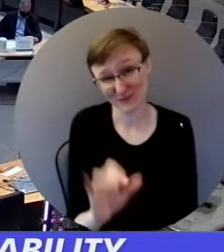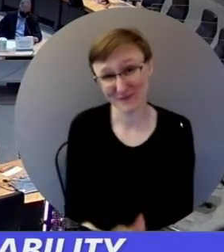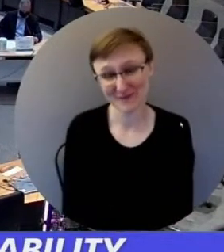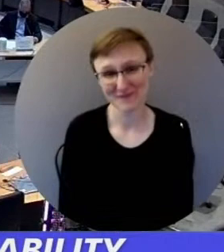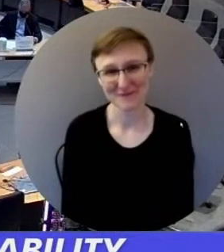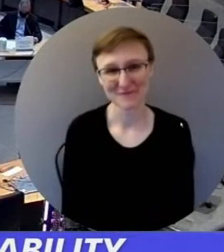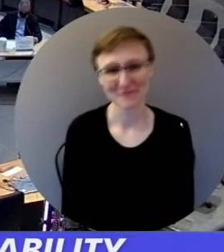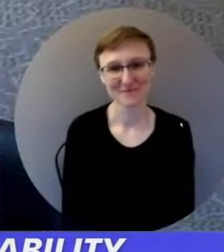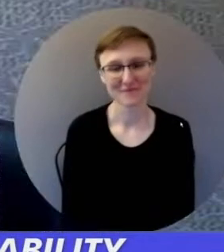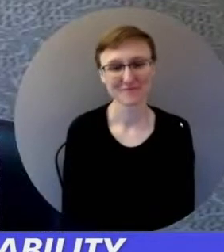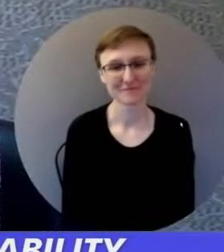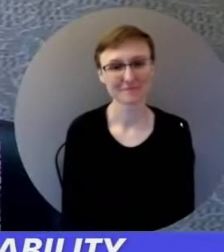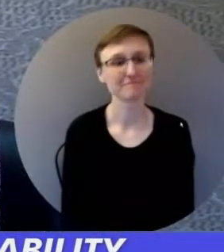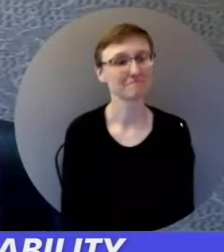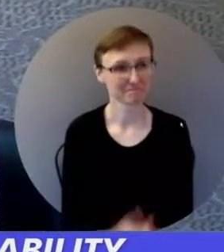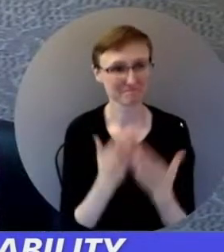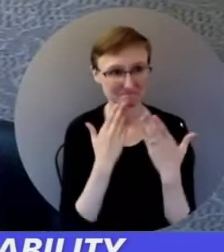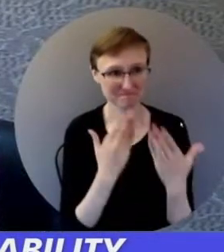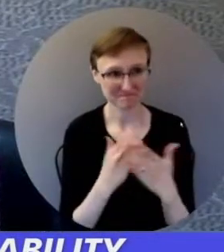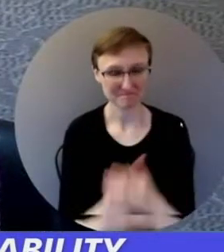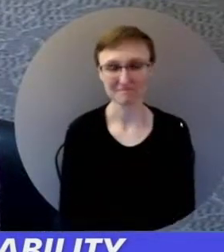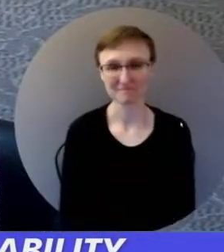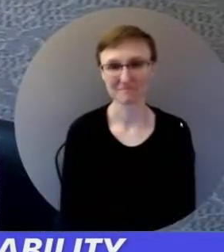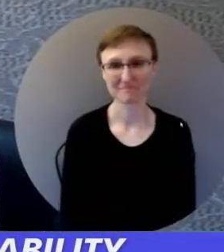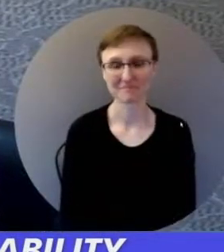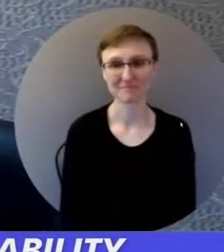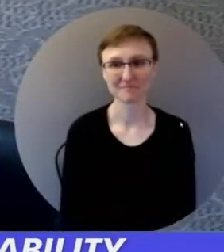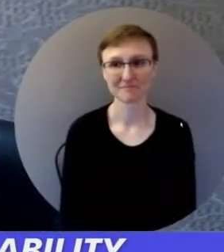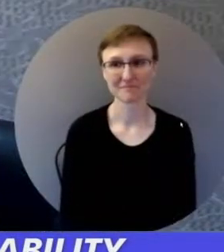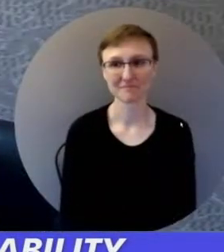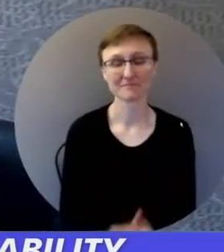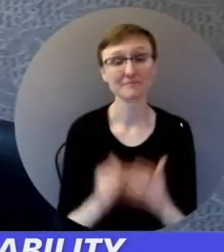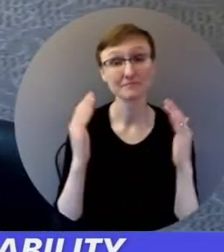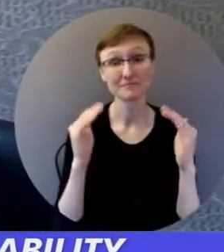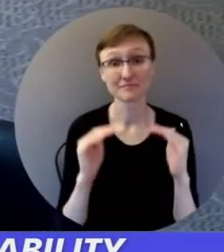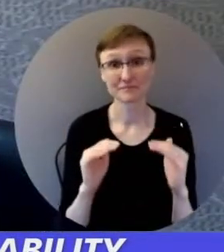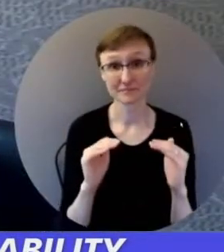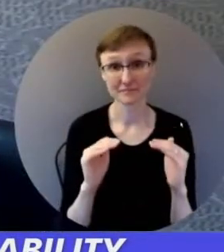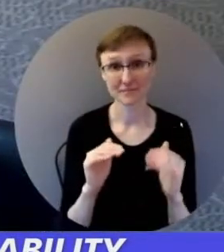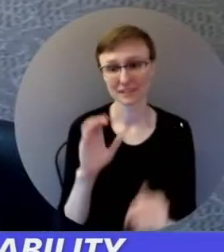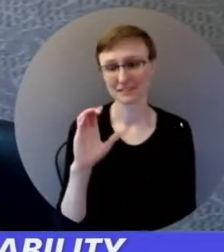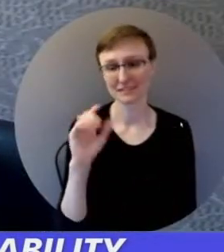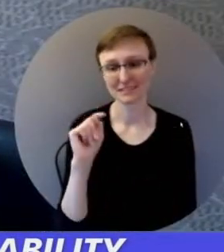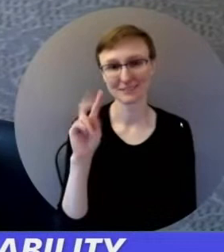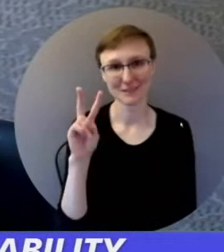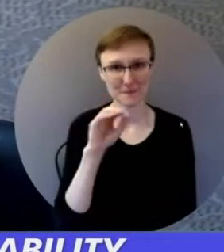Thank you. Thank you, everyone. Next, we have Ted Raymond at CTV Ottawa.